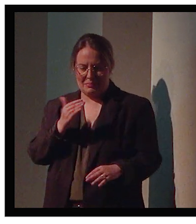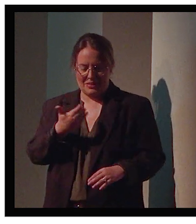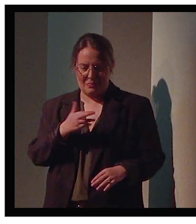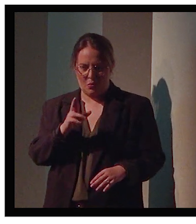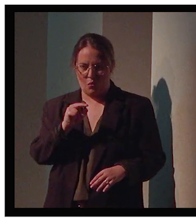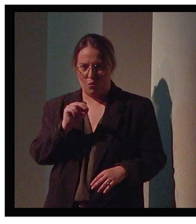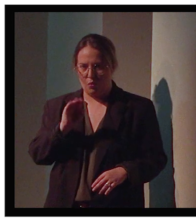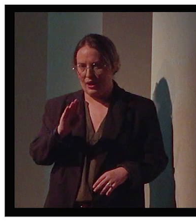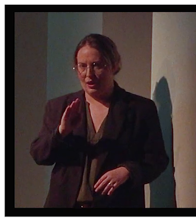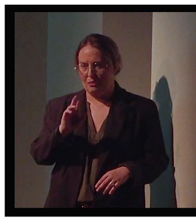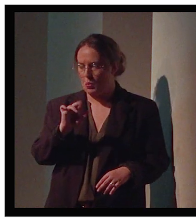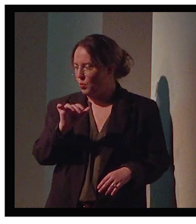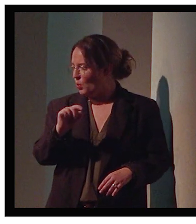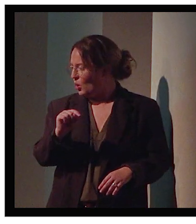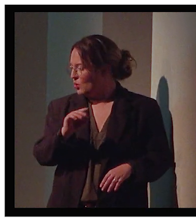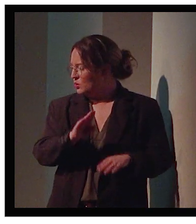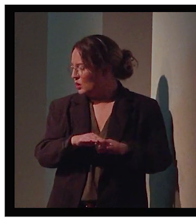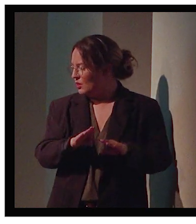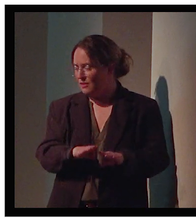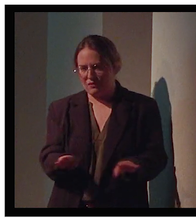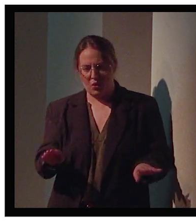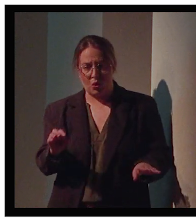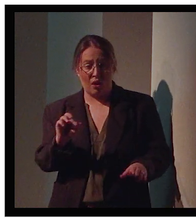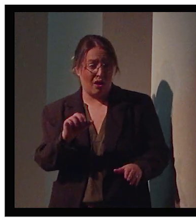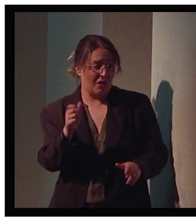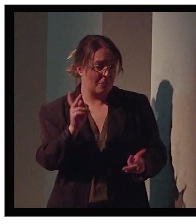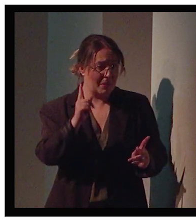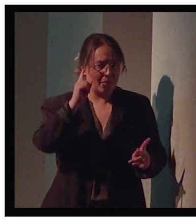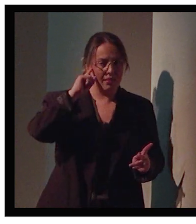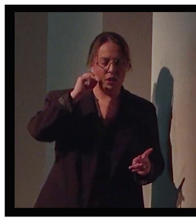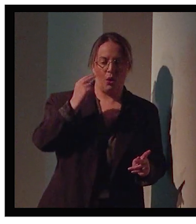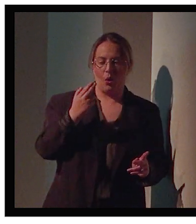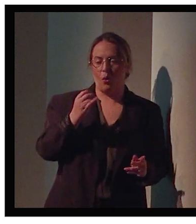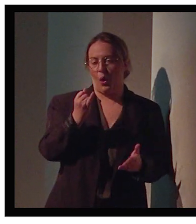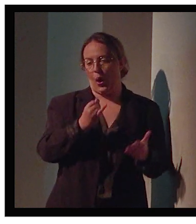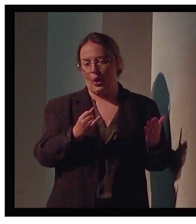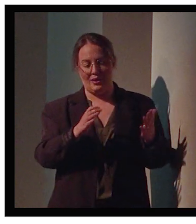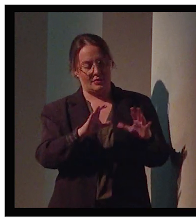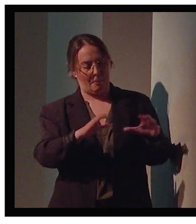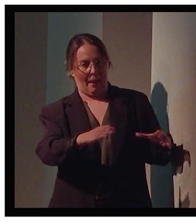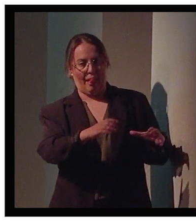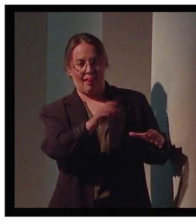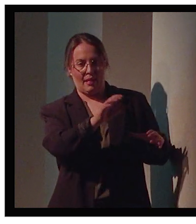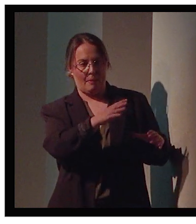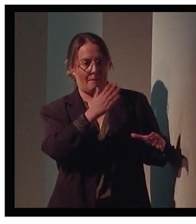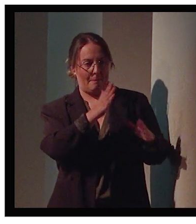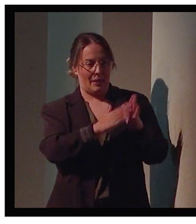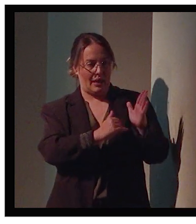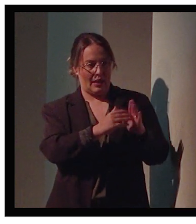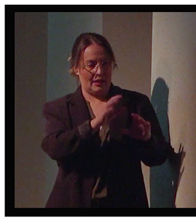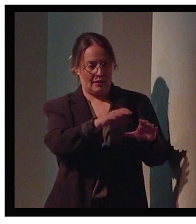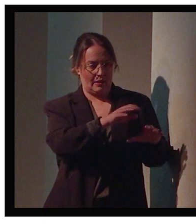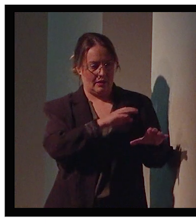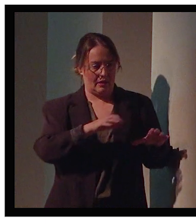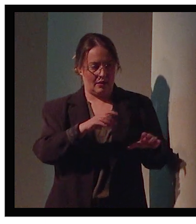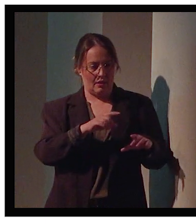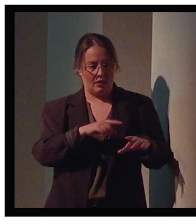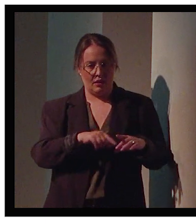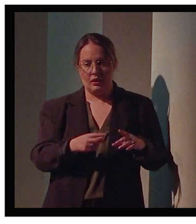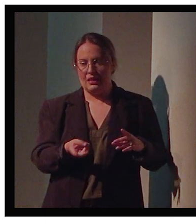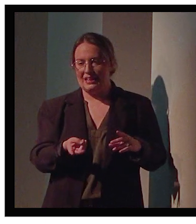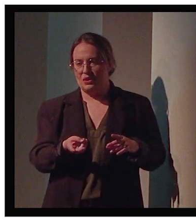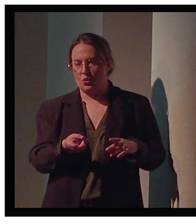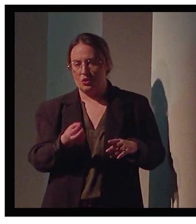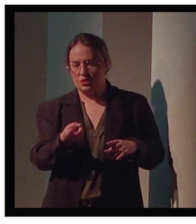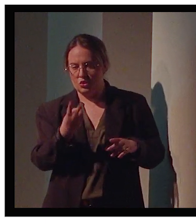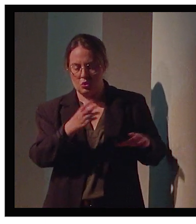floor, or some people think it looks like a palette, an artist's palette. And midway between these two plates of dead animal